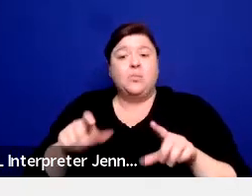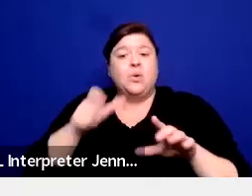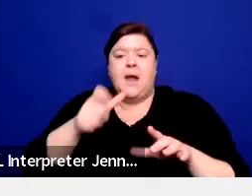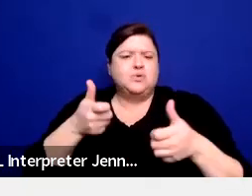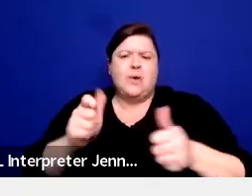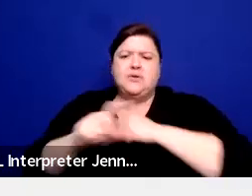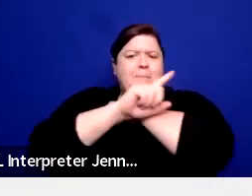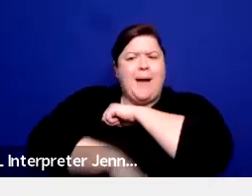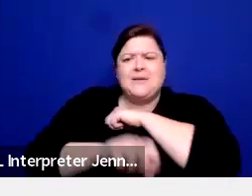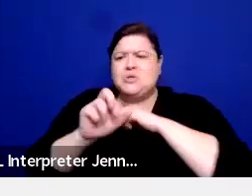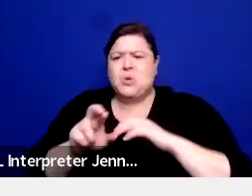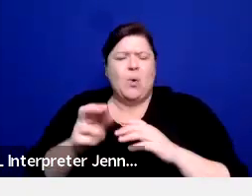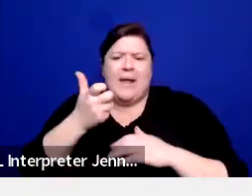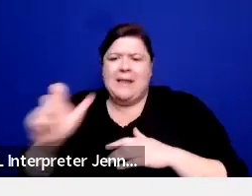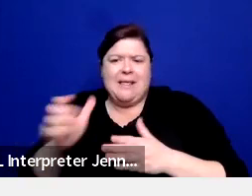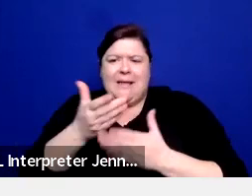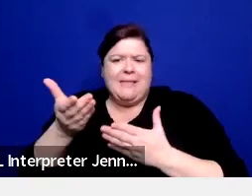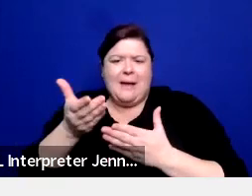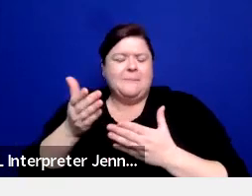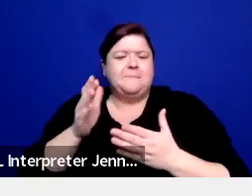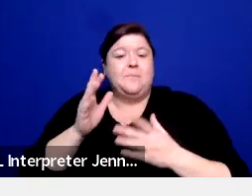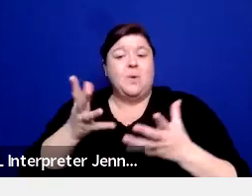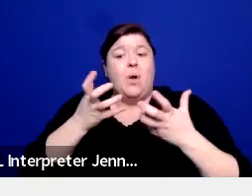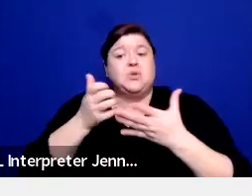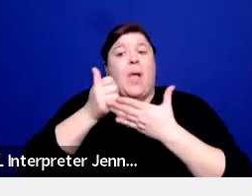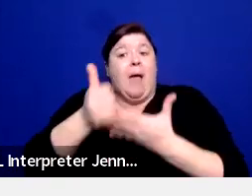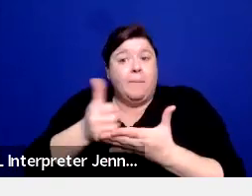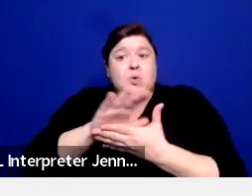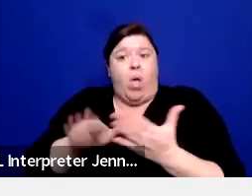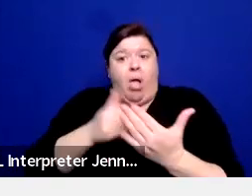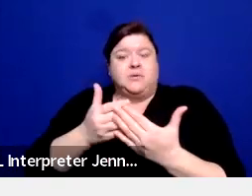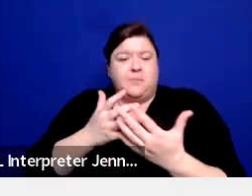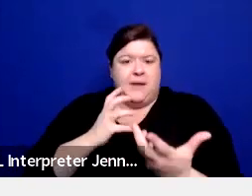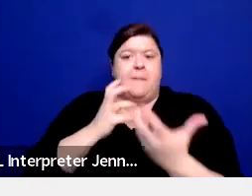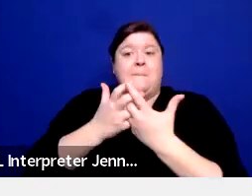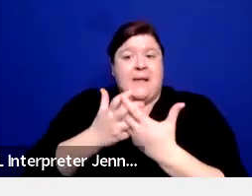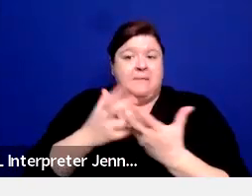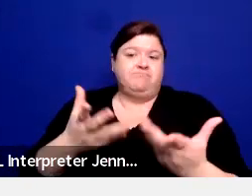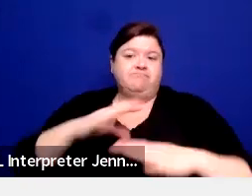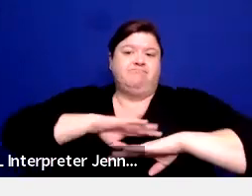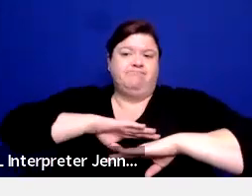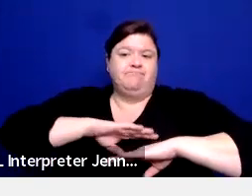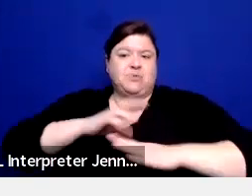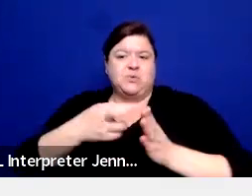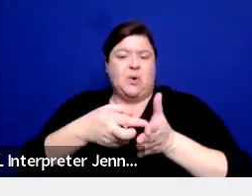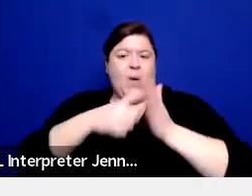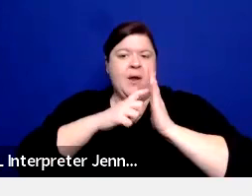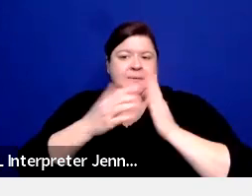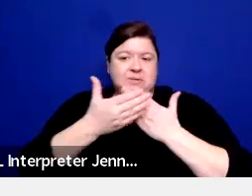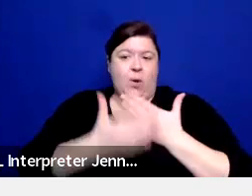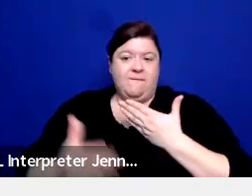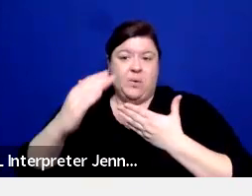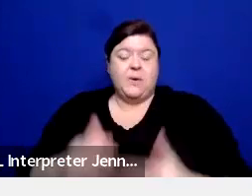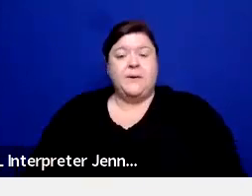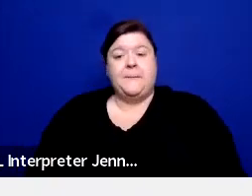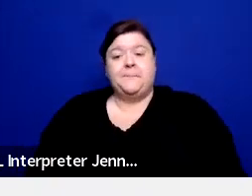punish or take a punitive approach, but really help everybody get into compliance with this new requirement going forward. We also wanted to make